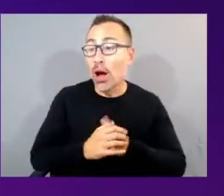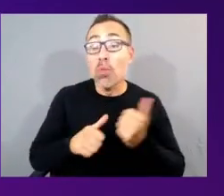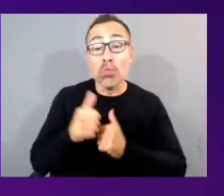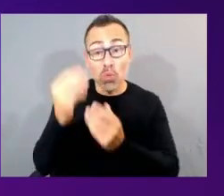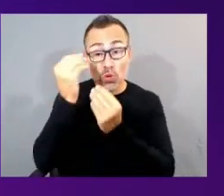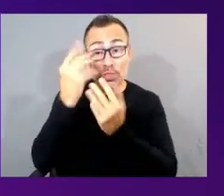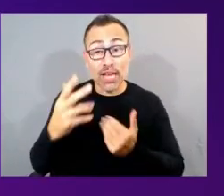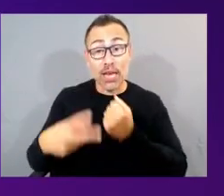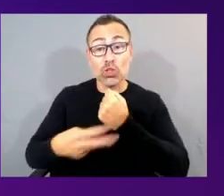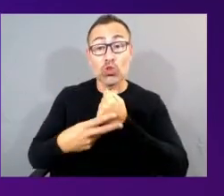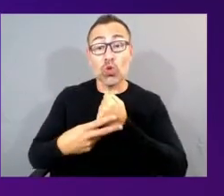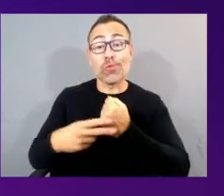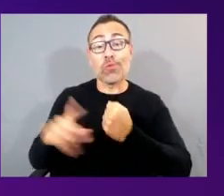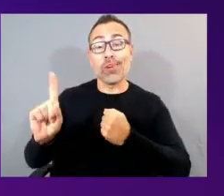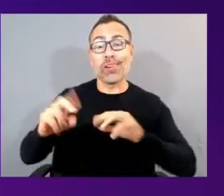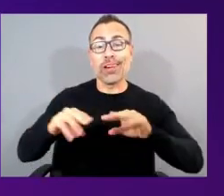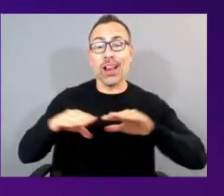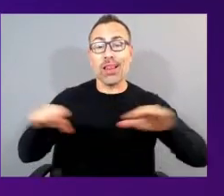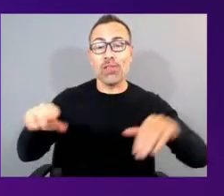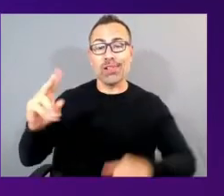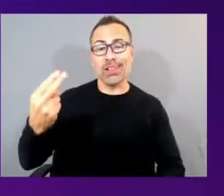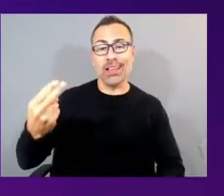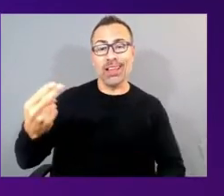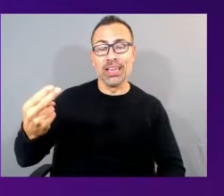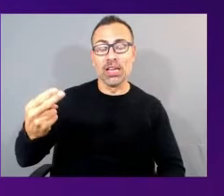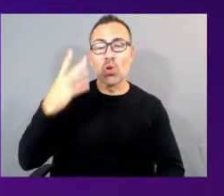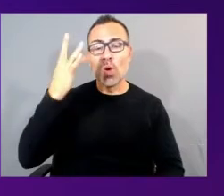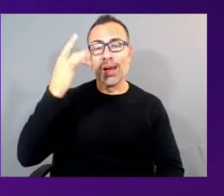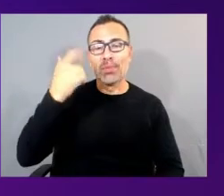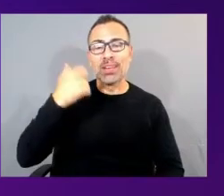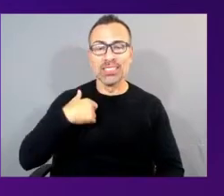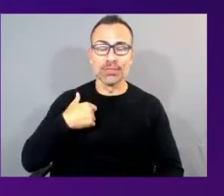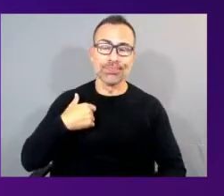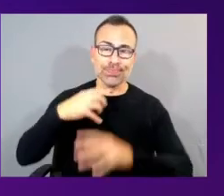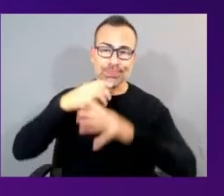level because it's privacy design.